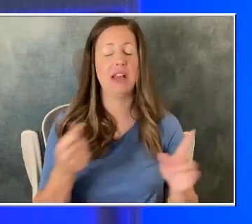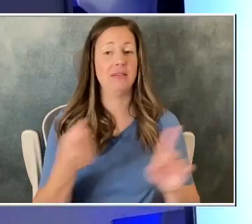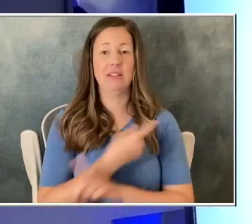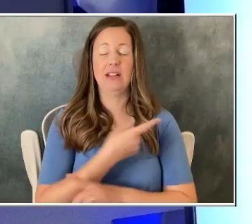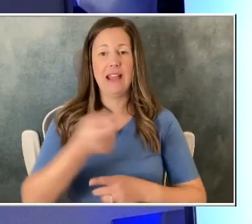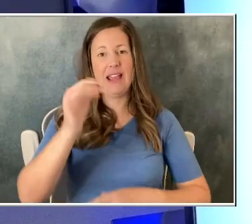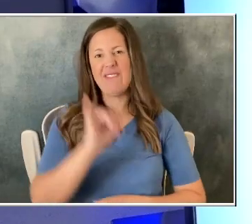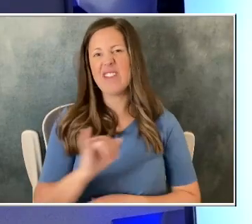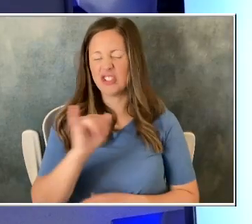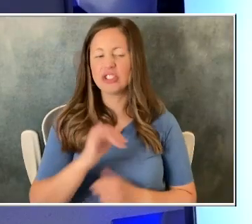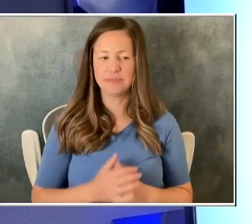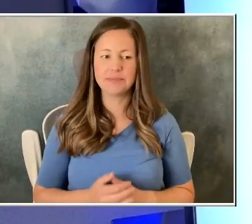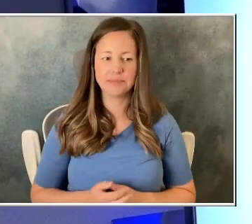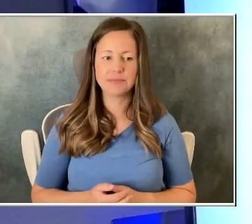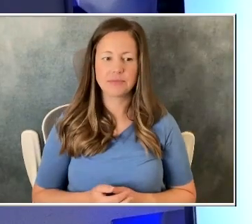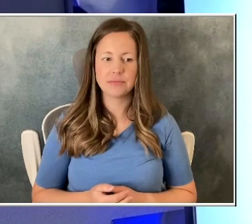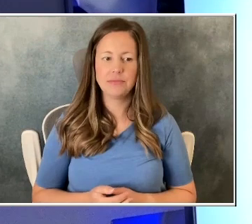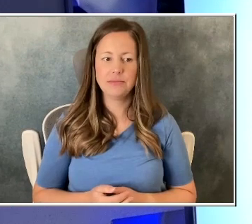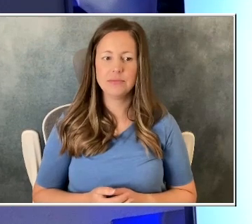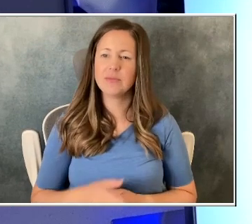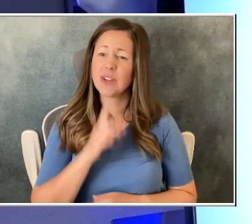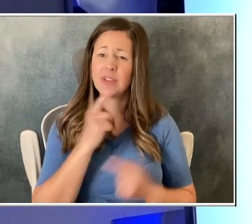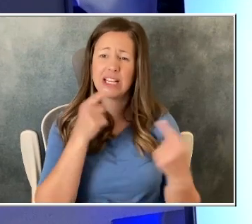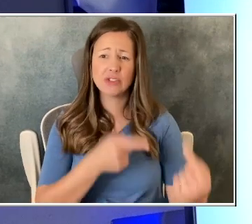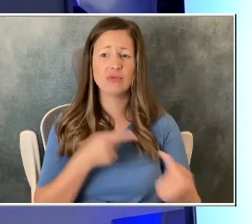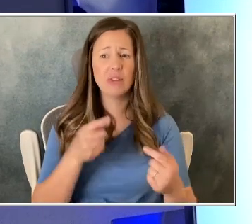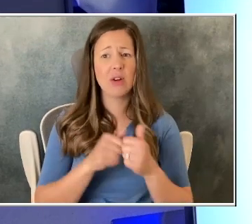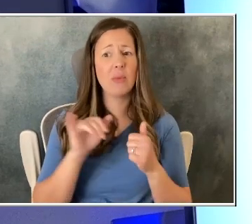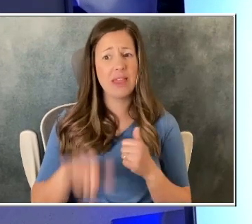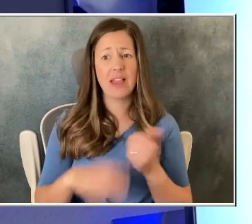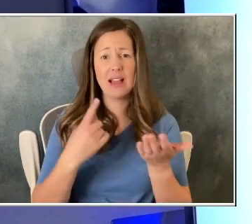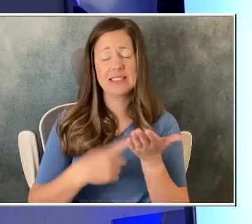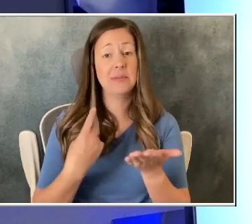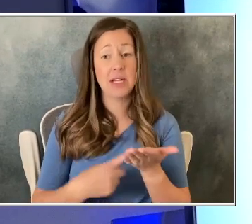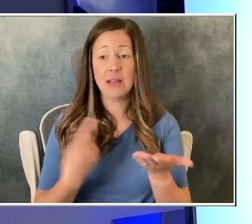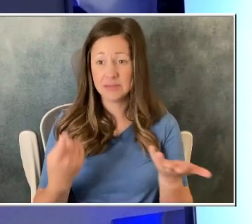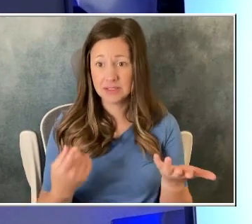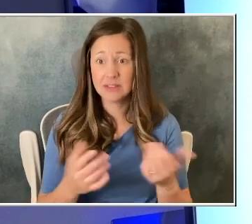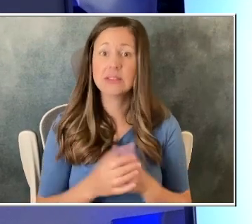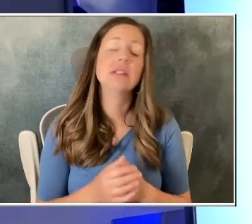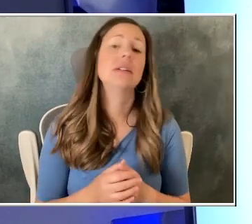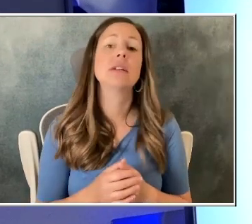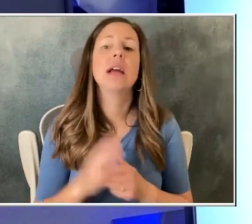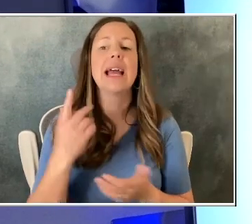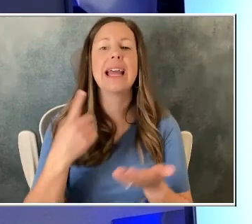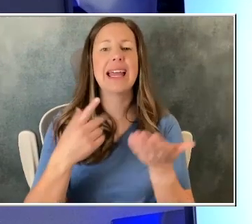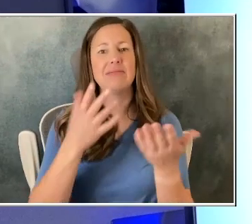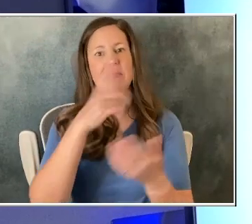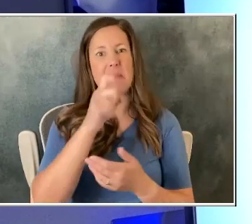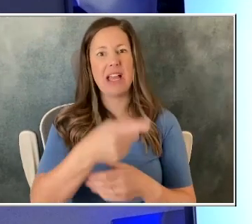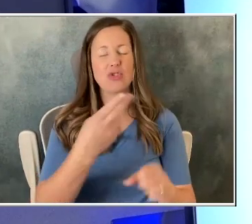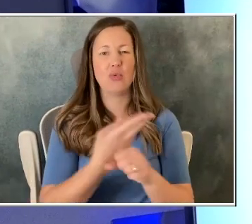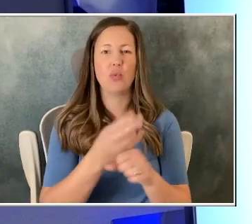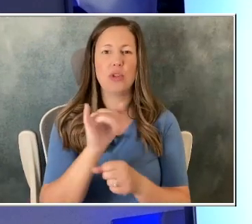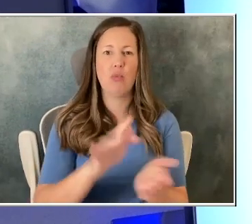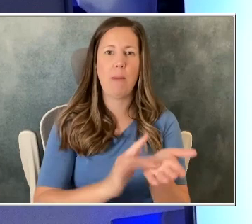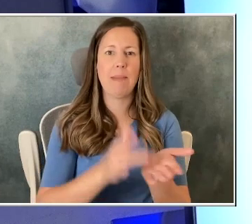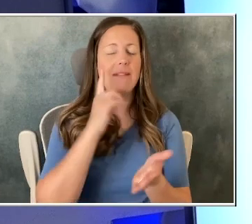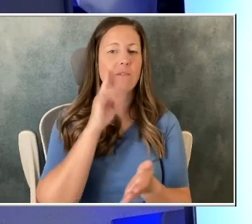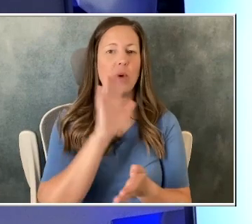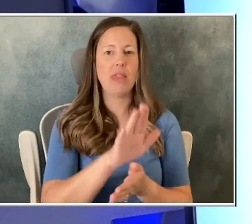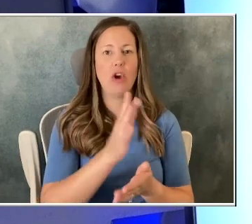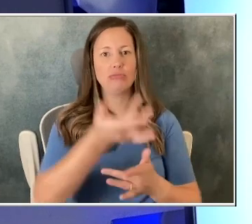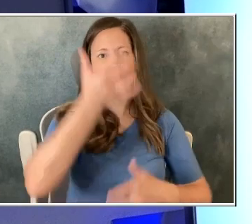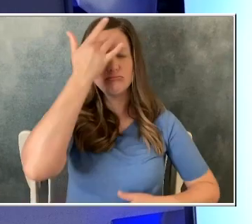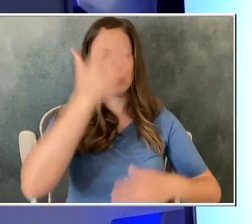I know that we really struggle with squamous cell carcinoma in the post-transplant population, and since they're on these drugs to suppress their immune system, man, that